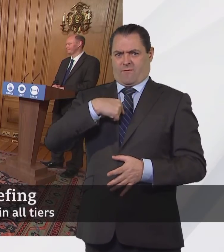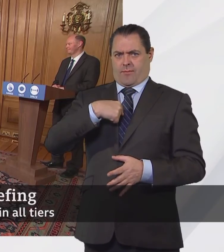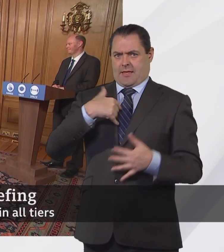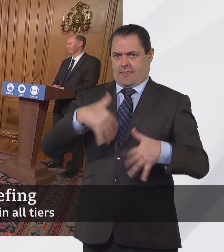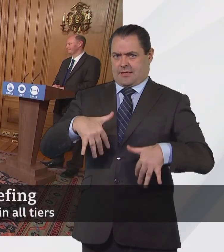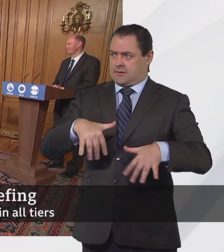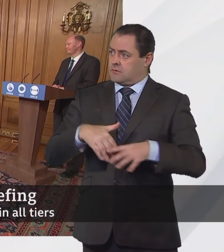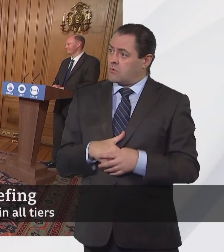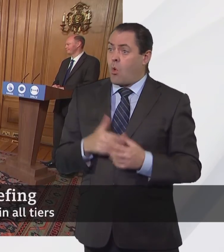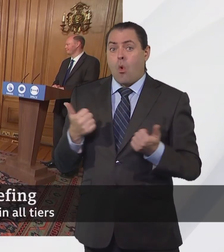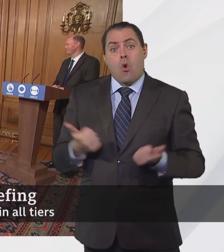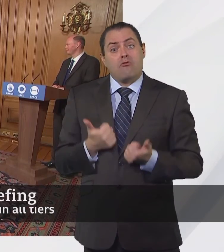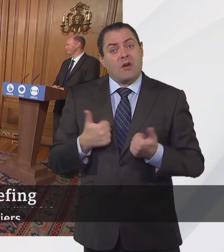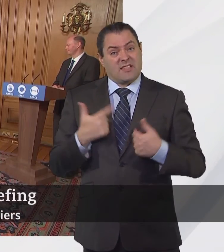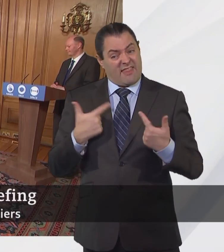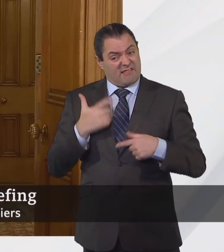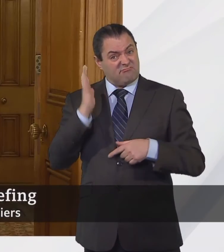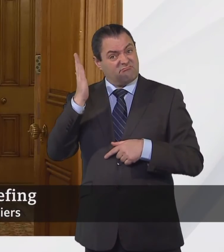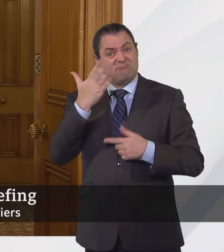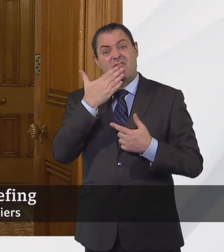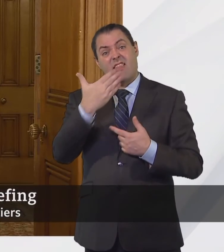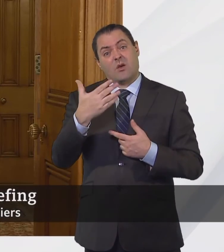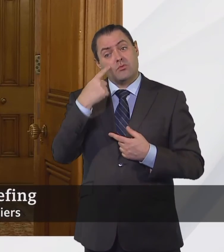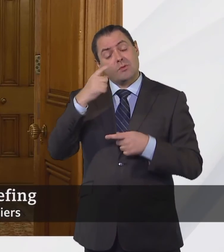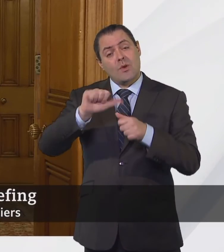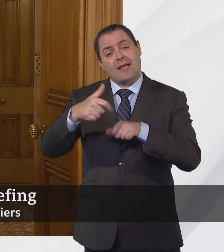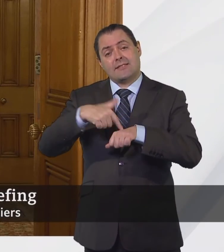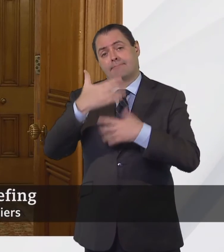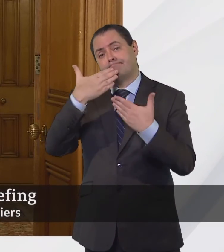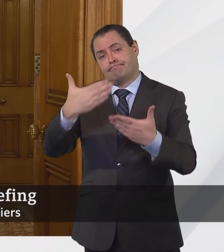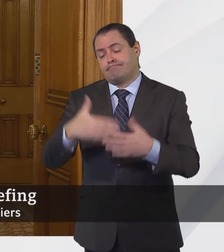Patrick. Okay, everybody, thank you all very much. Thank you. See you next time.